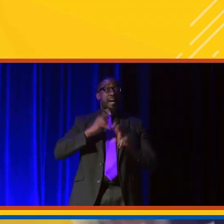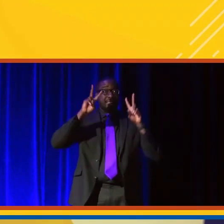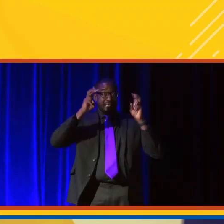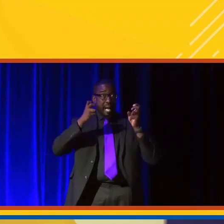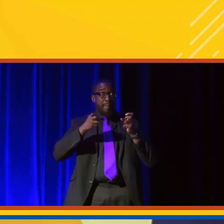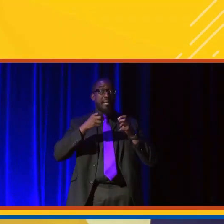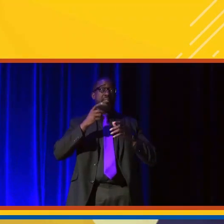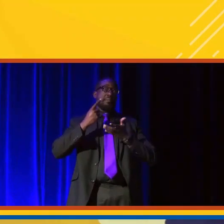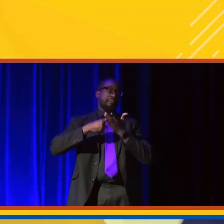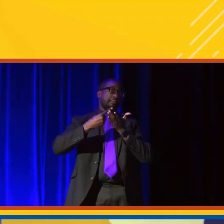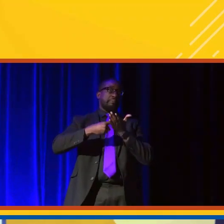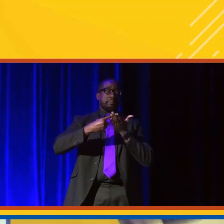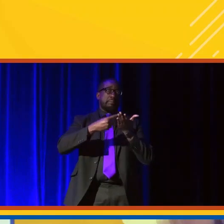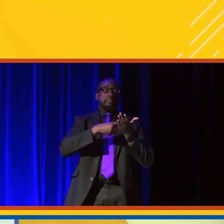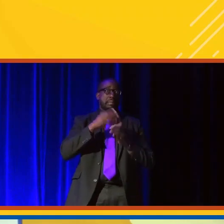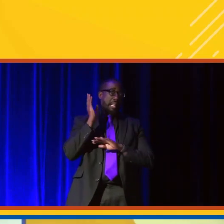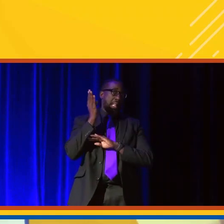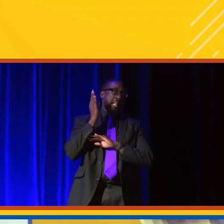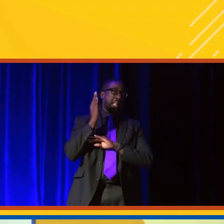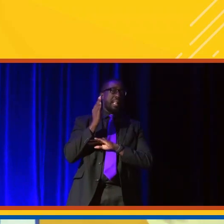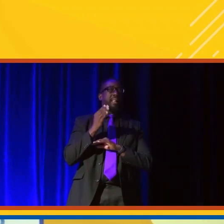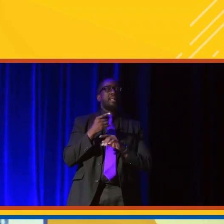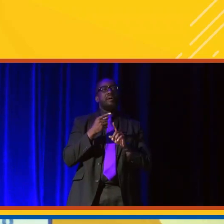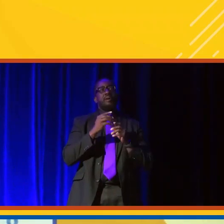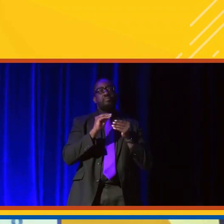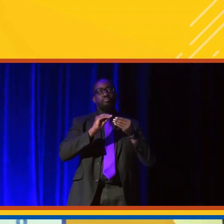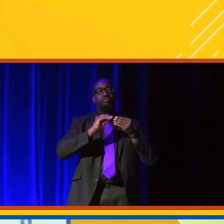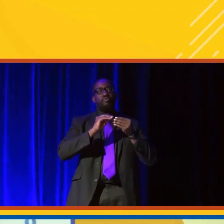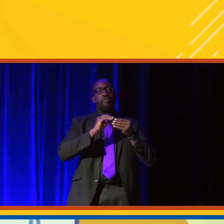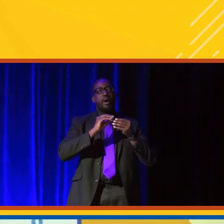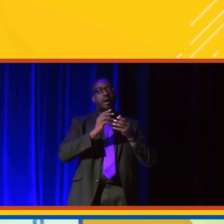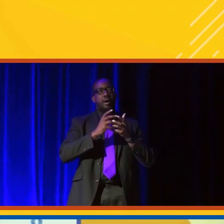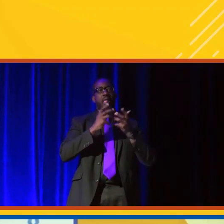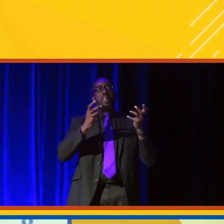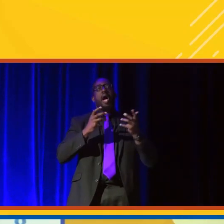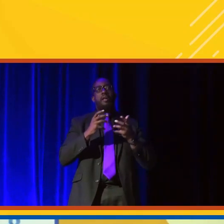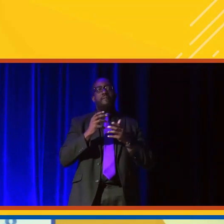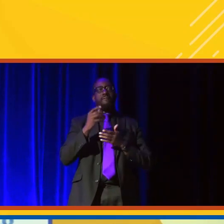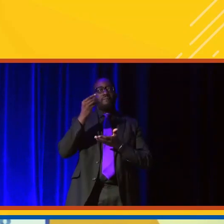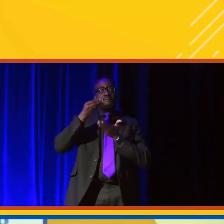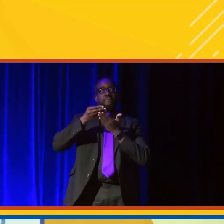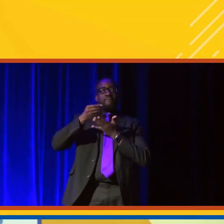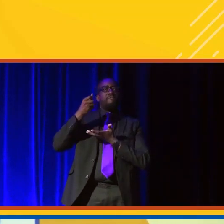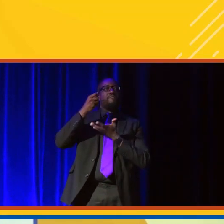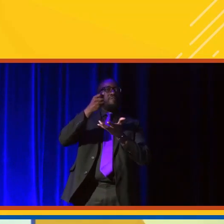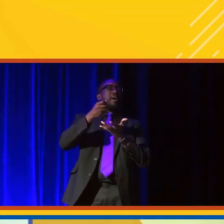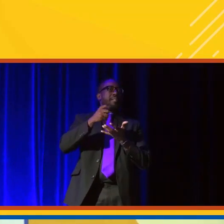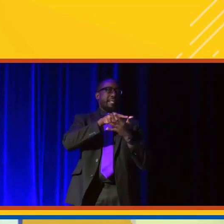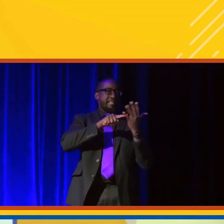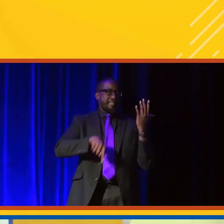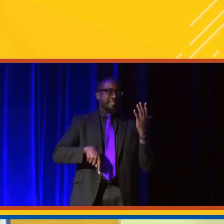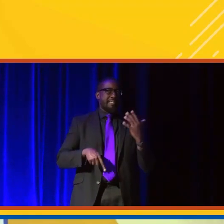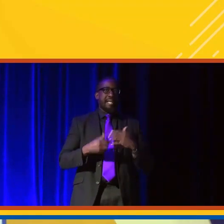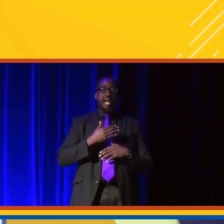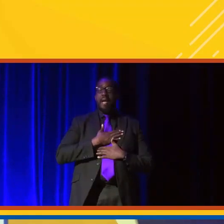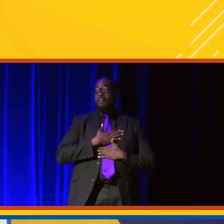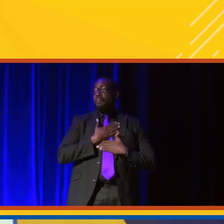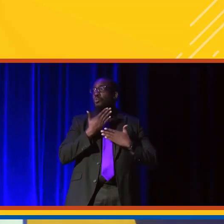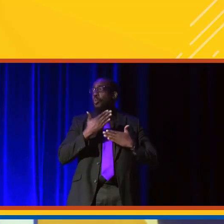or the topics cover a number of funding areas, so I put these up here. But with that, I'm very delighted to take any questions, and thank you for having